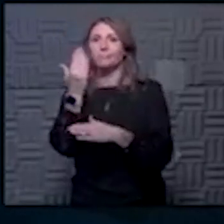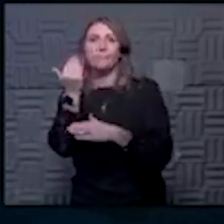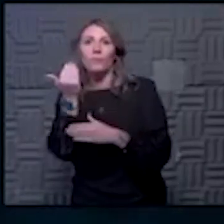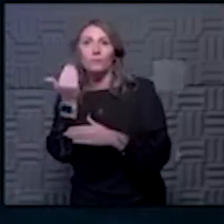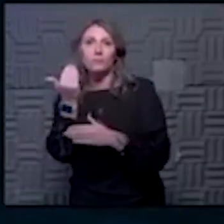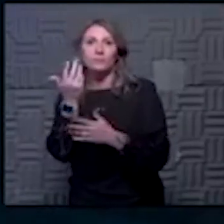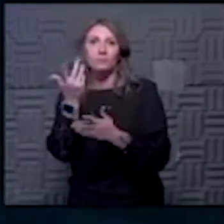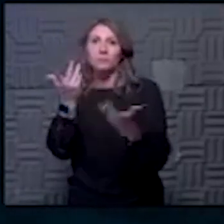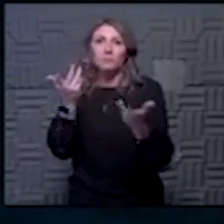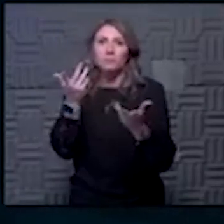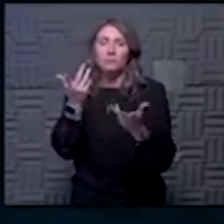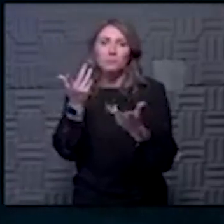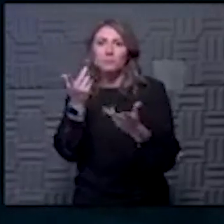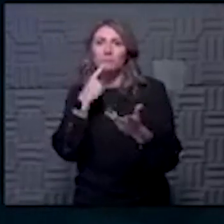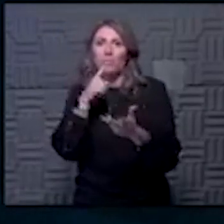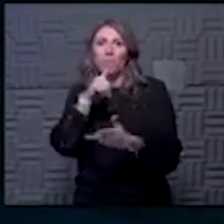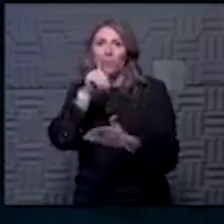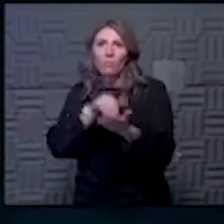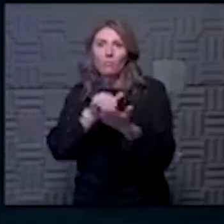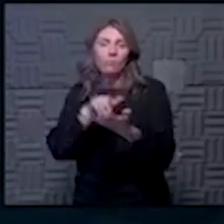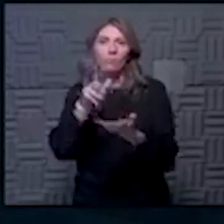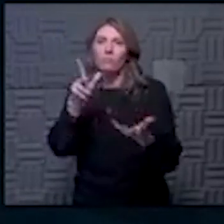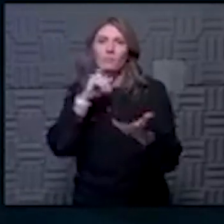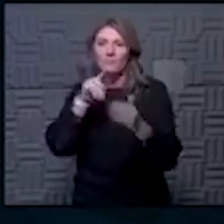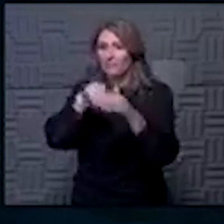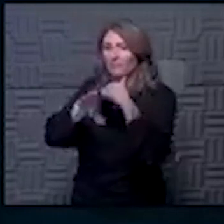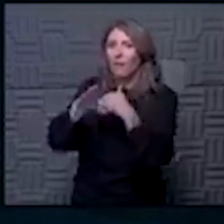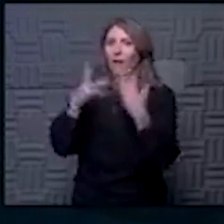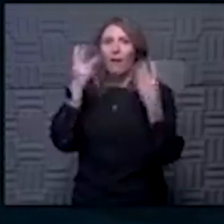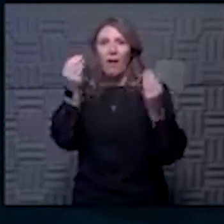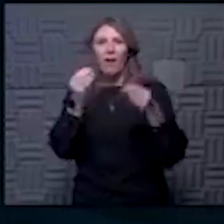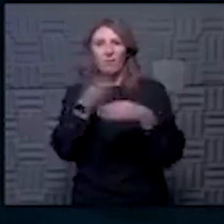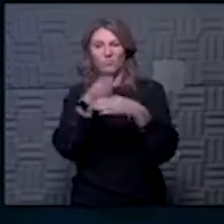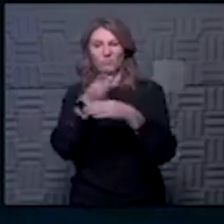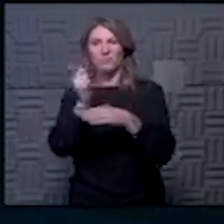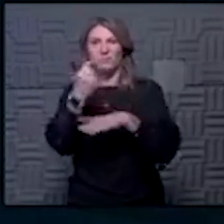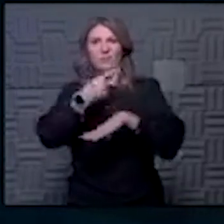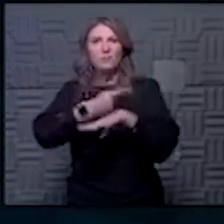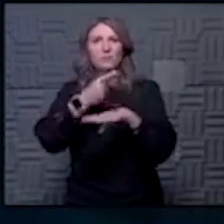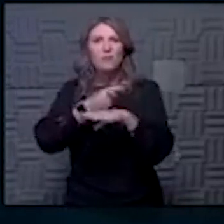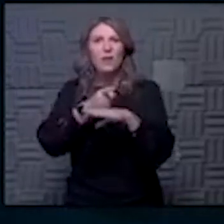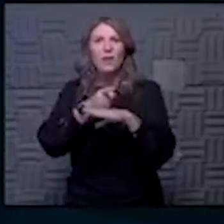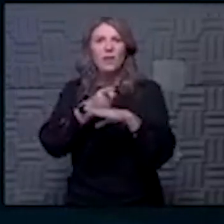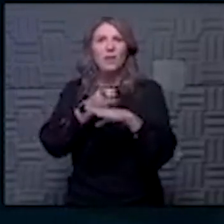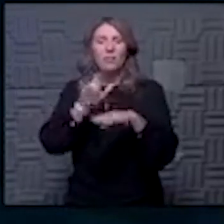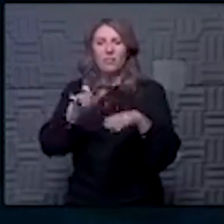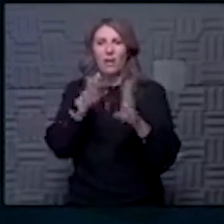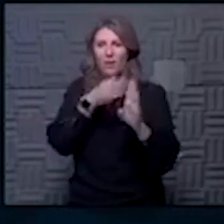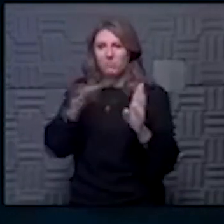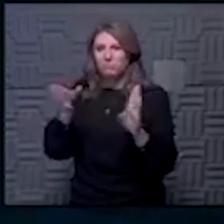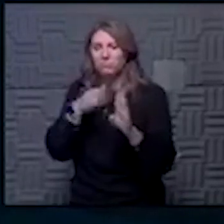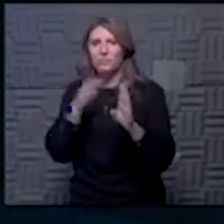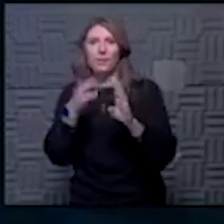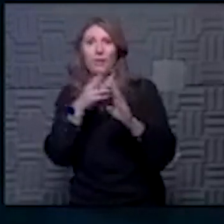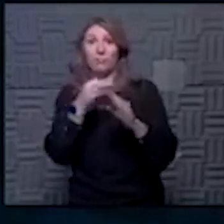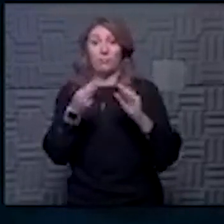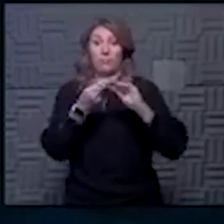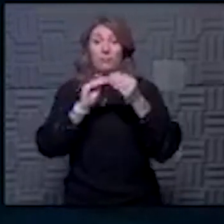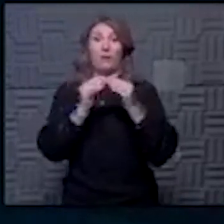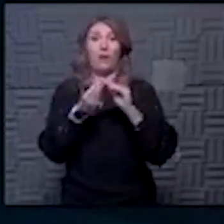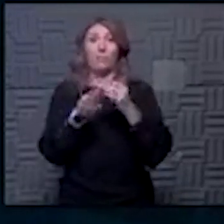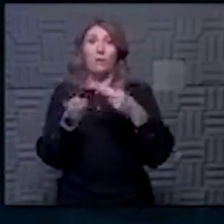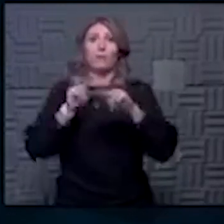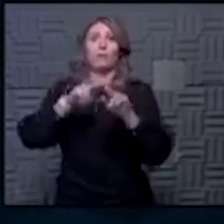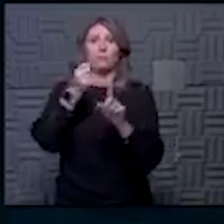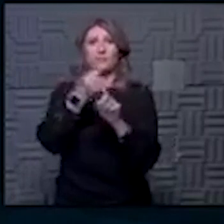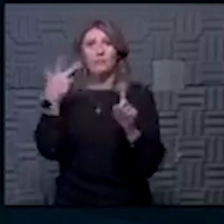it's I think you have to be within that 10-day window. And you can see how exponentially that number is growing and hasn't